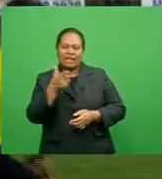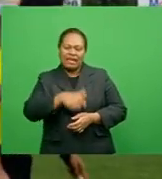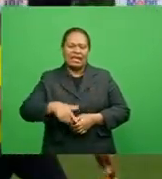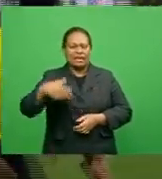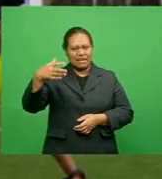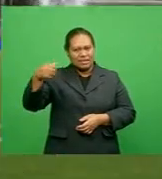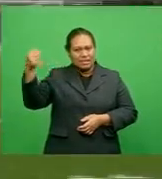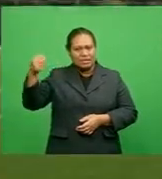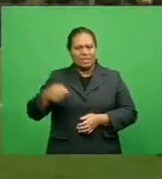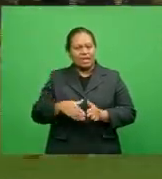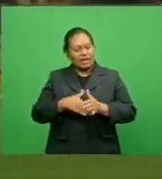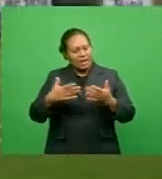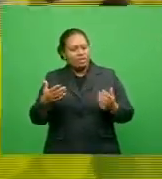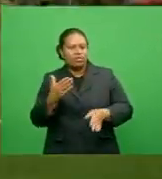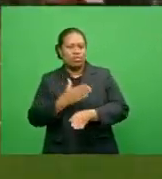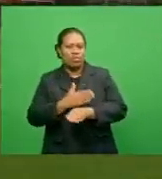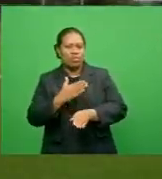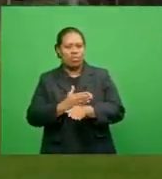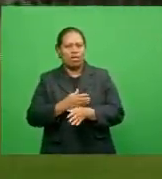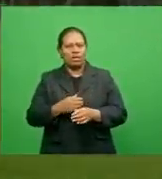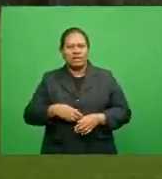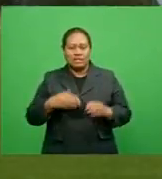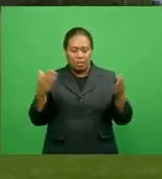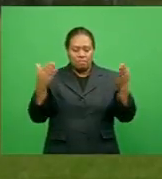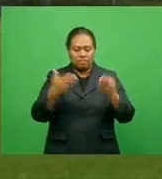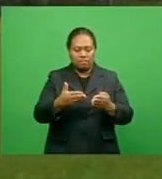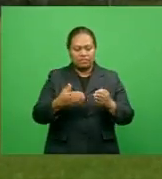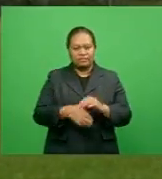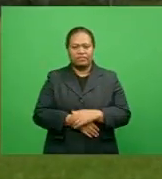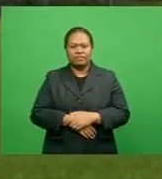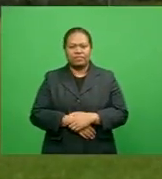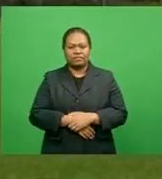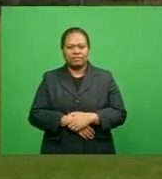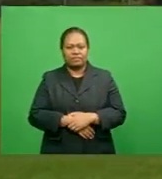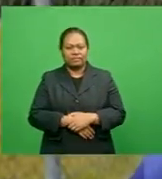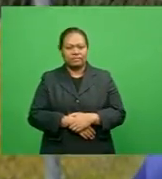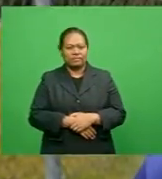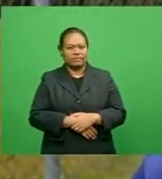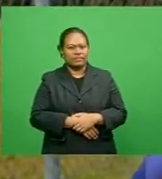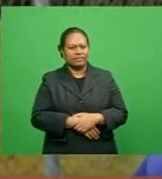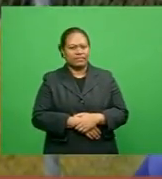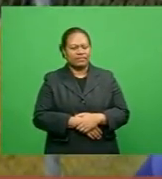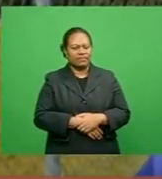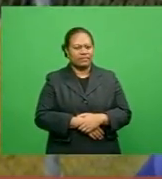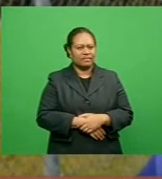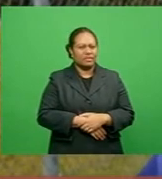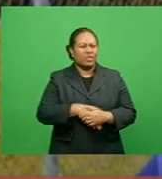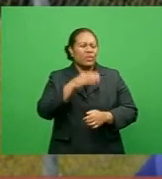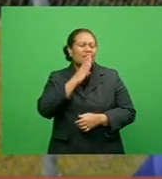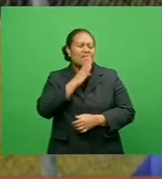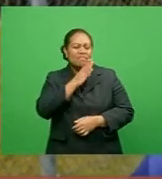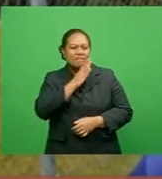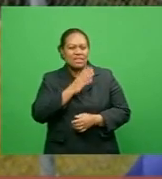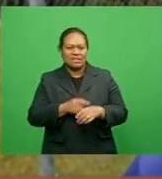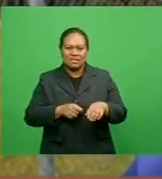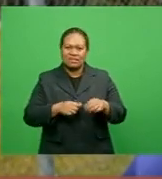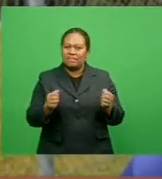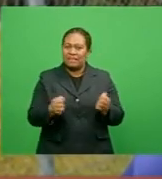can now work on finishing, which is their main area of concern. We missed a lot of things that has